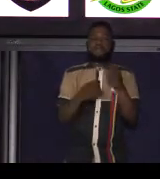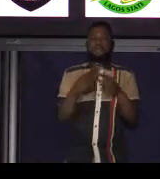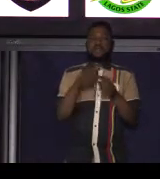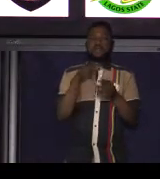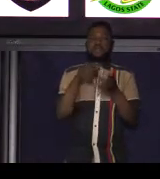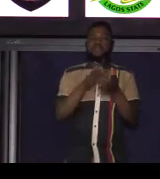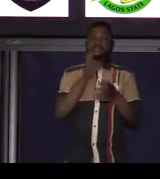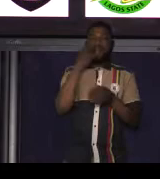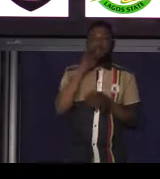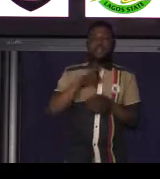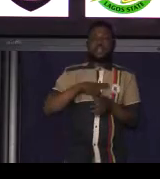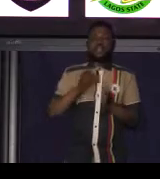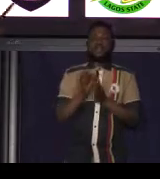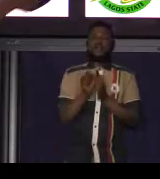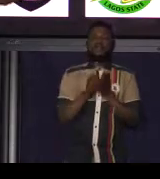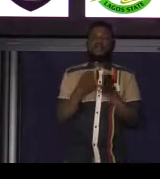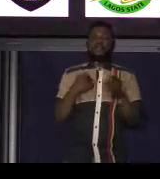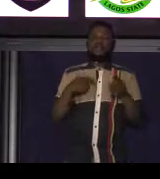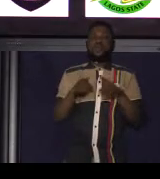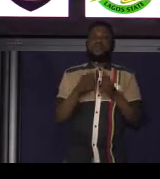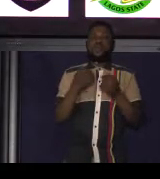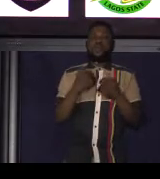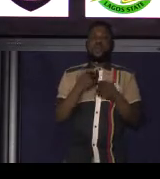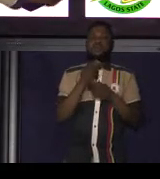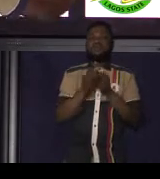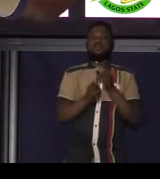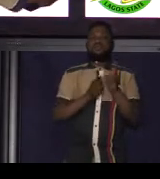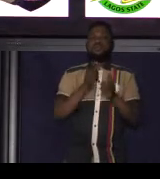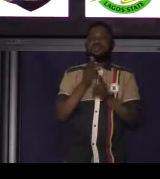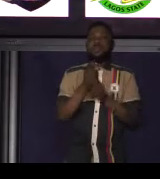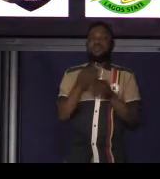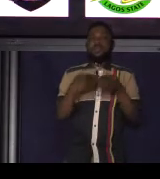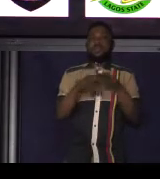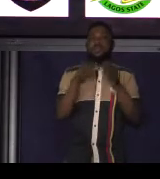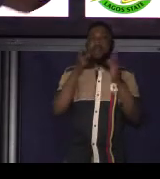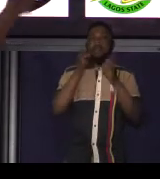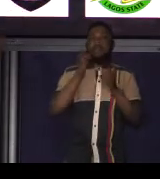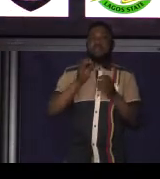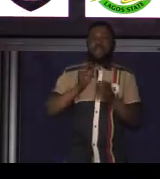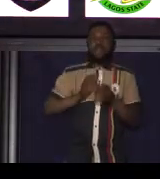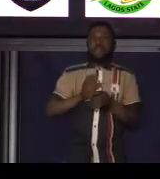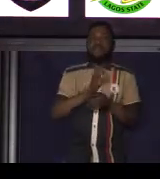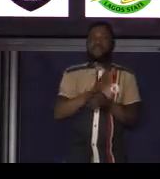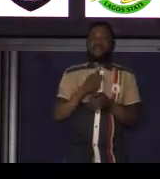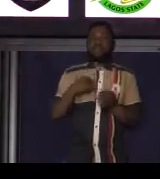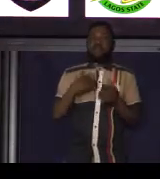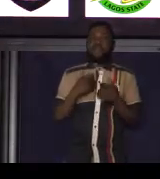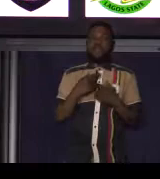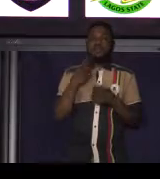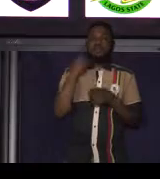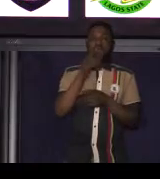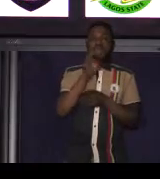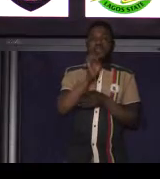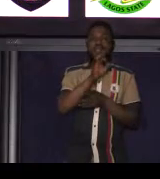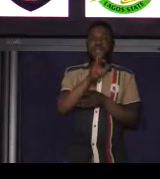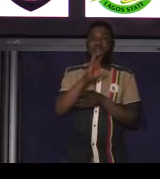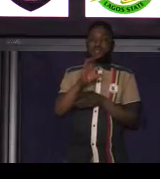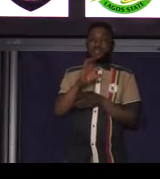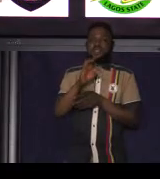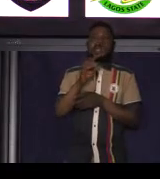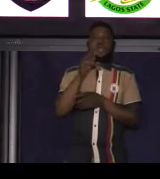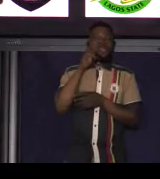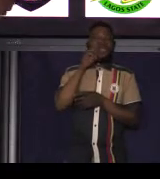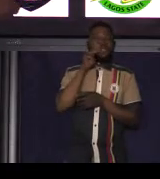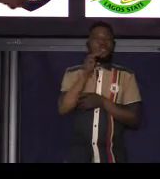this is for Lagos State. We also have Universal Basic Education Commission. This is the logo. We have for EFCC, when you see